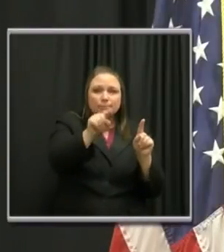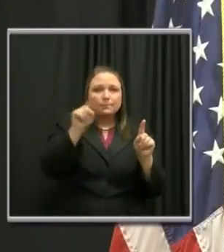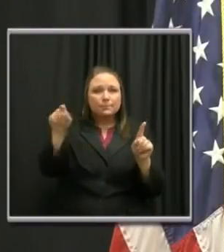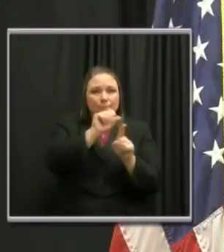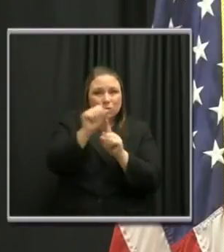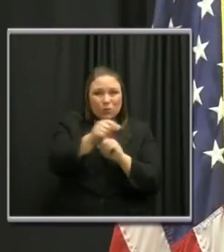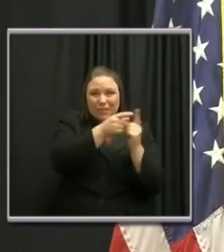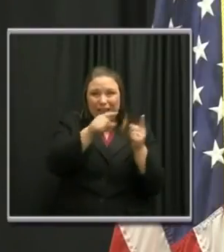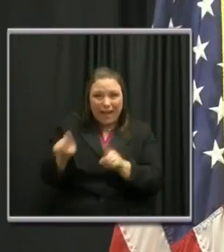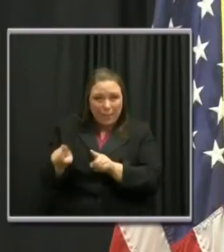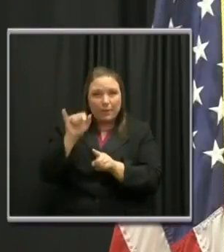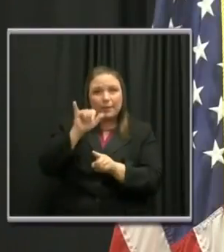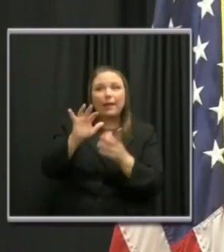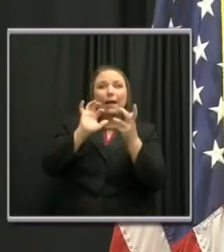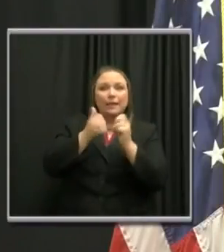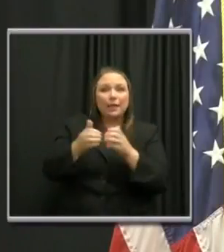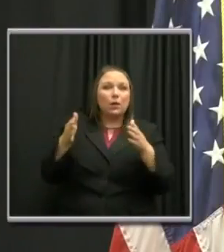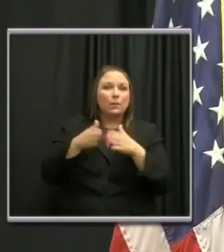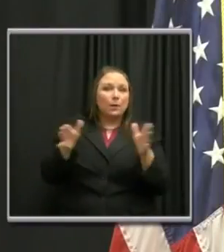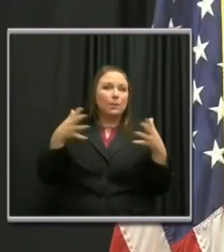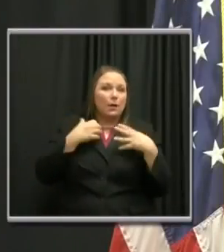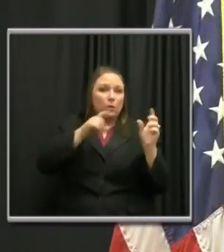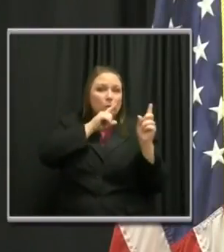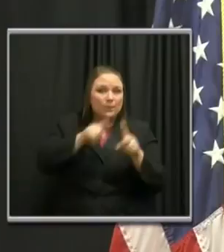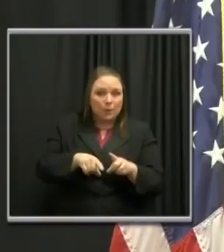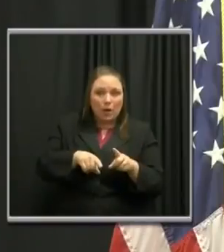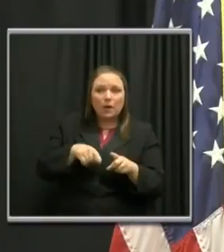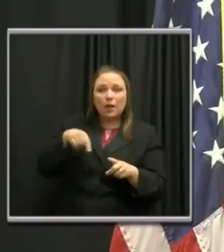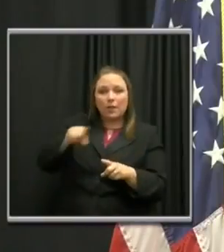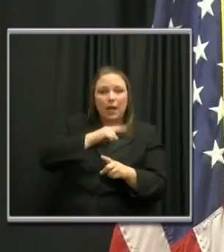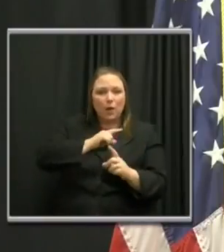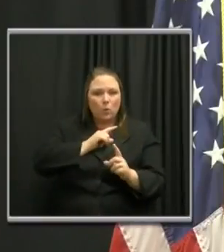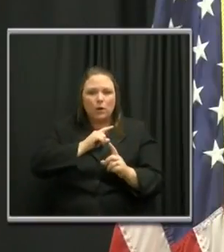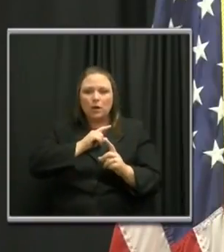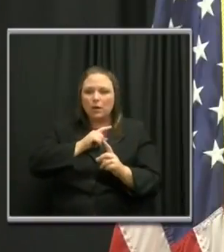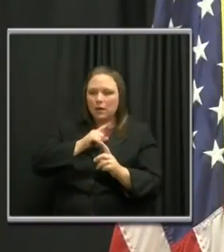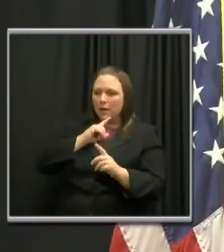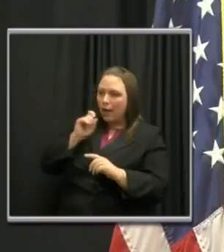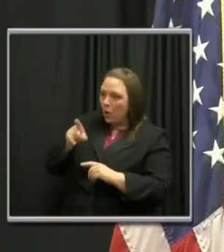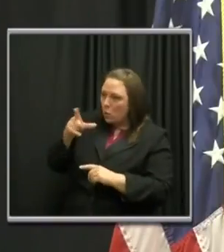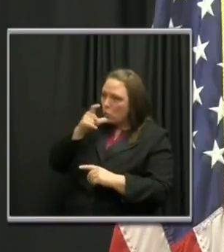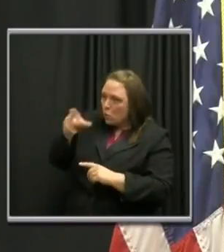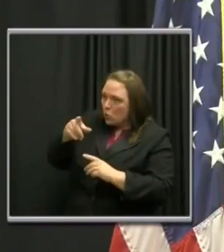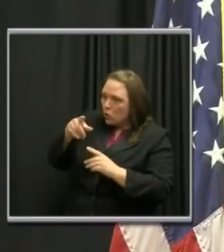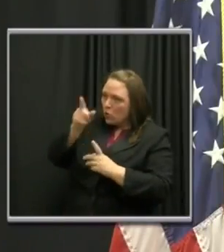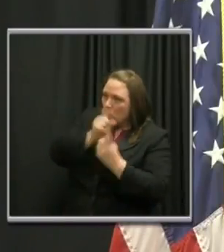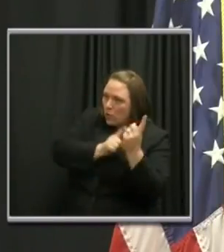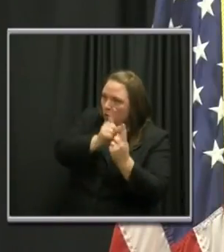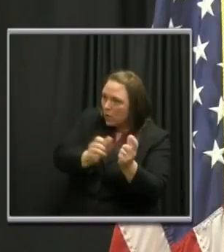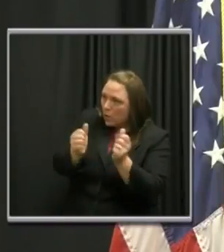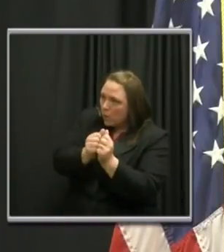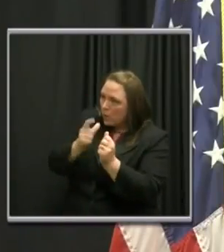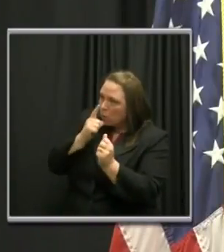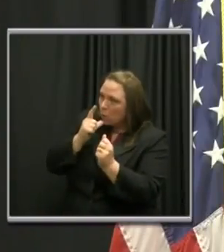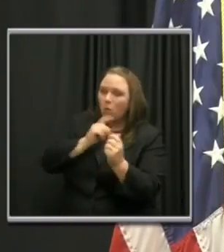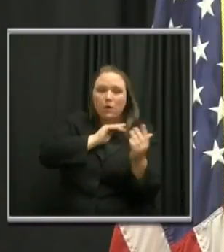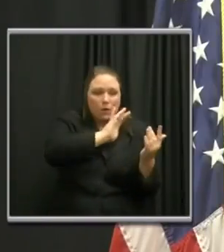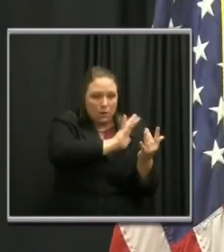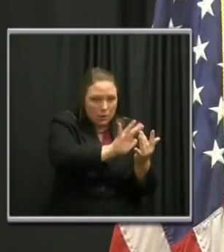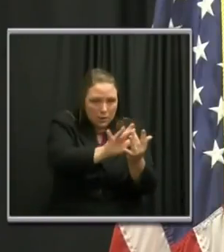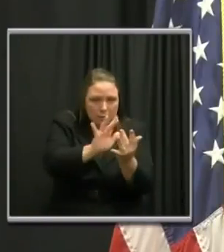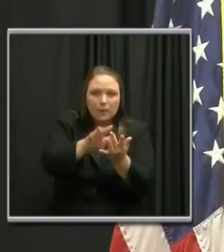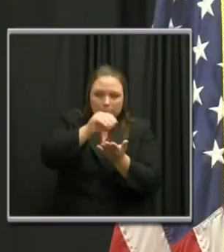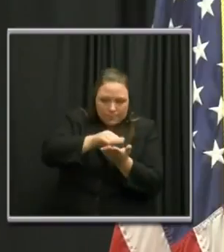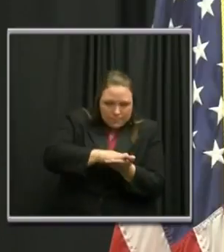incidents. And this is how public health will respond, by performing contact tracing quickly and responding immediately to a cluster of positive